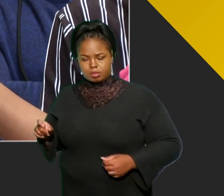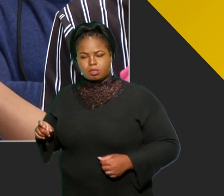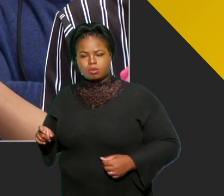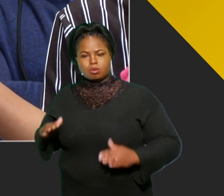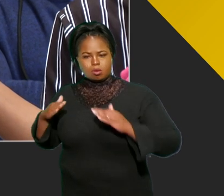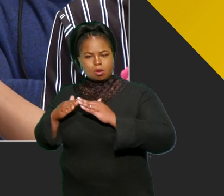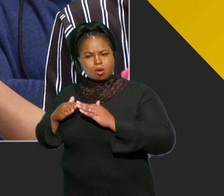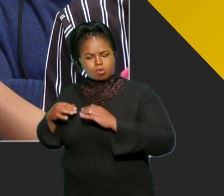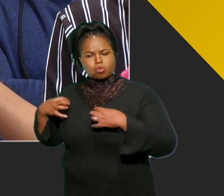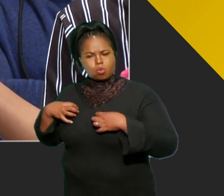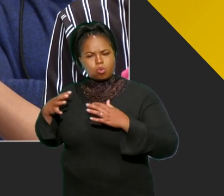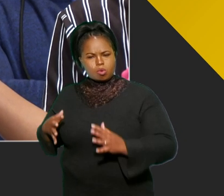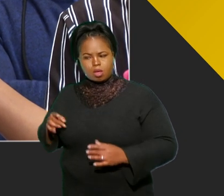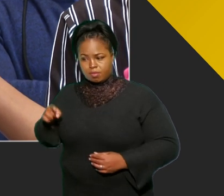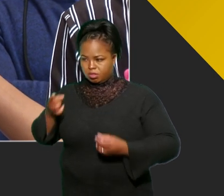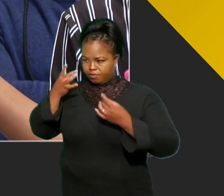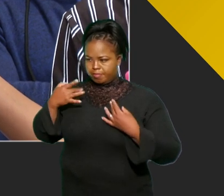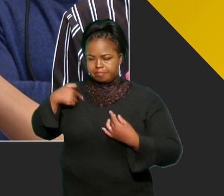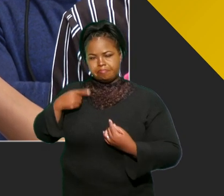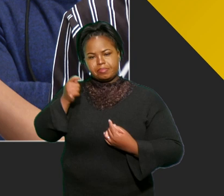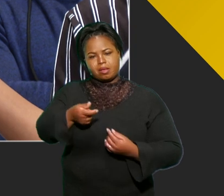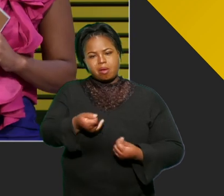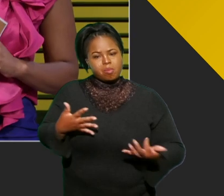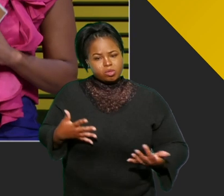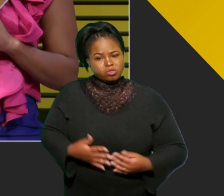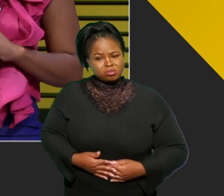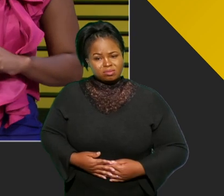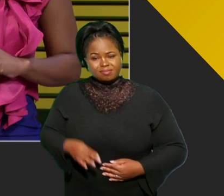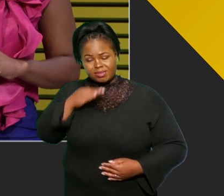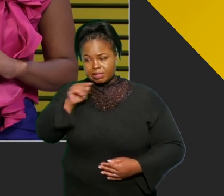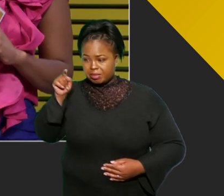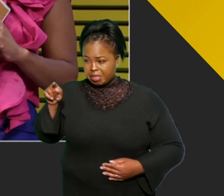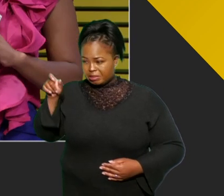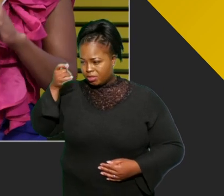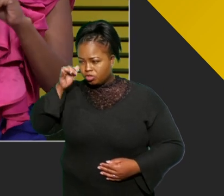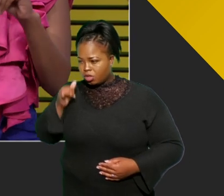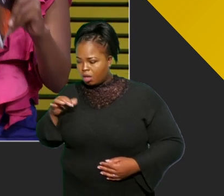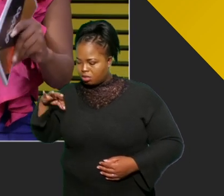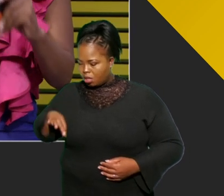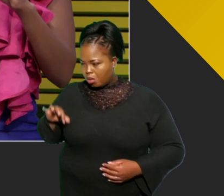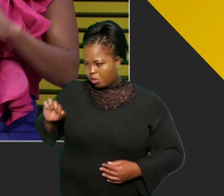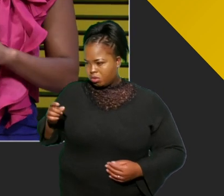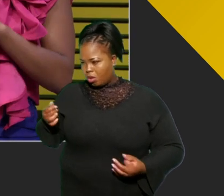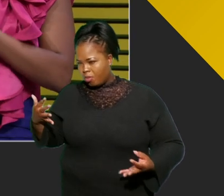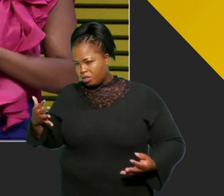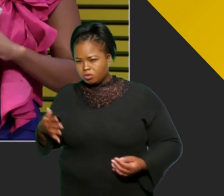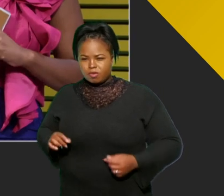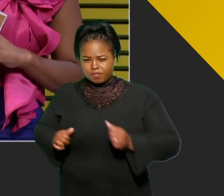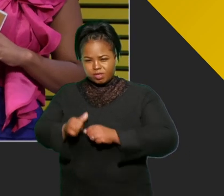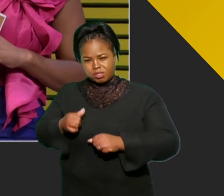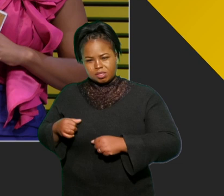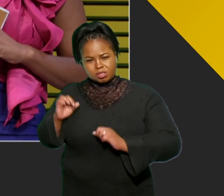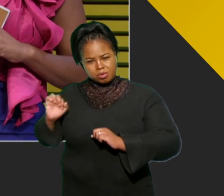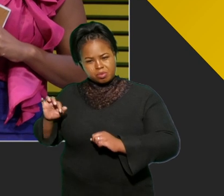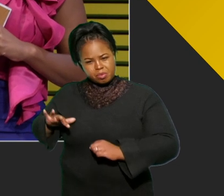na tshwantseng a mpotse gore ke patele bokae rent. So o tshwantse a shebe gore na o gola bokae kapa tshwantse a shebe gore na yena o patela eng before a beya